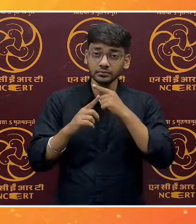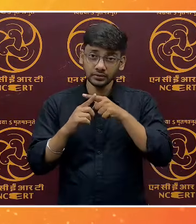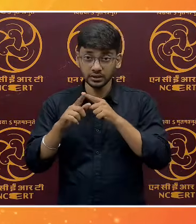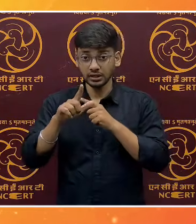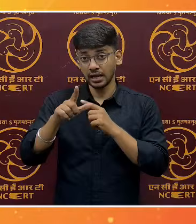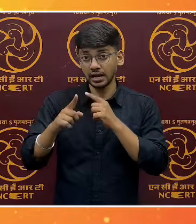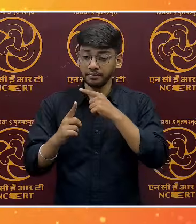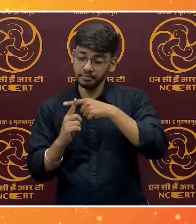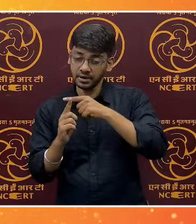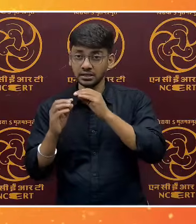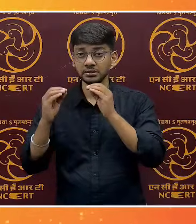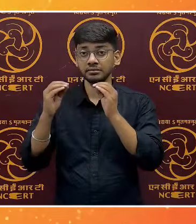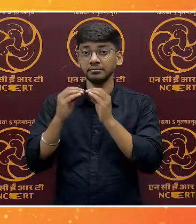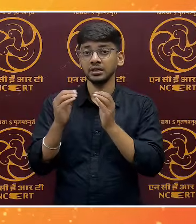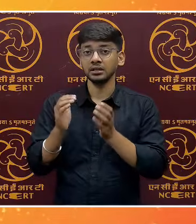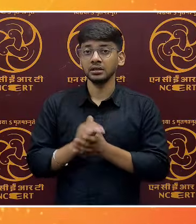B.